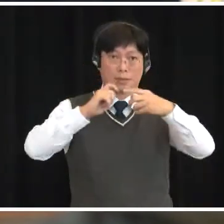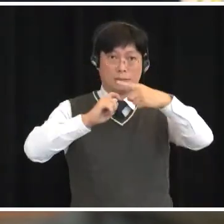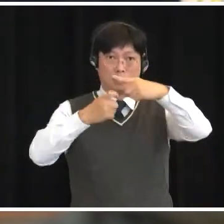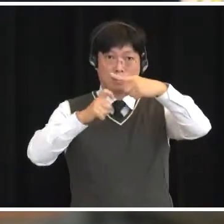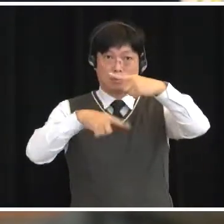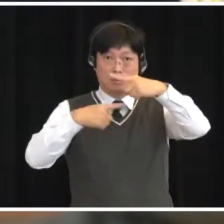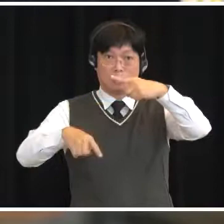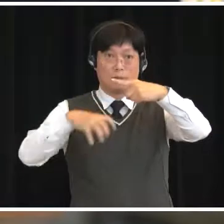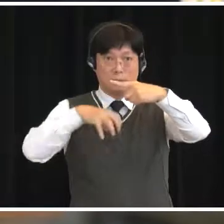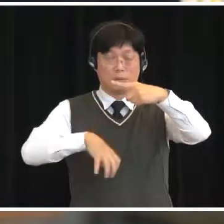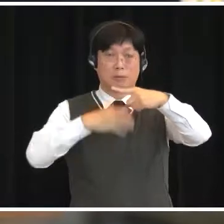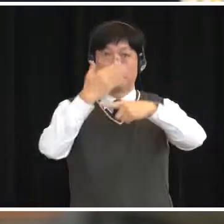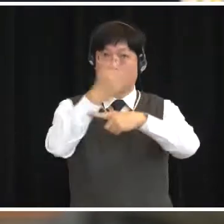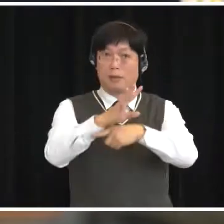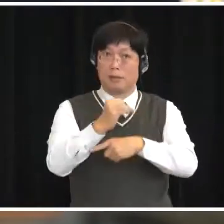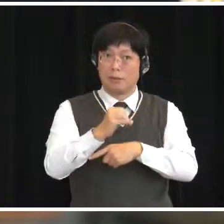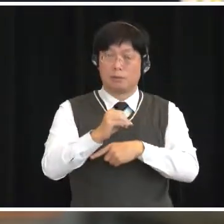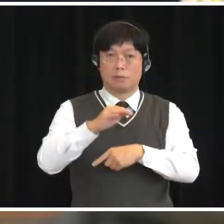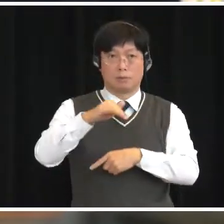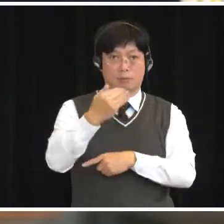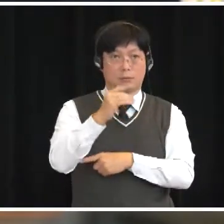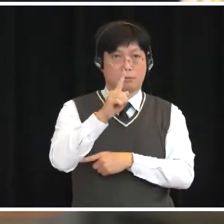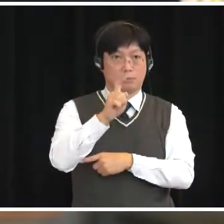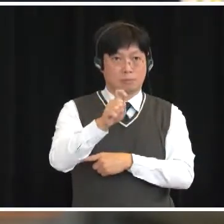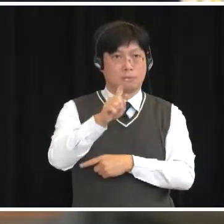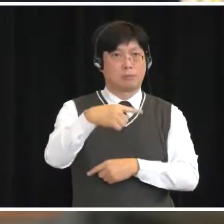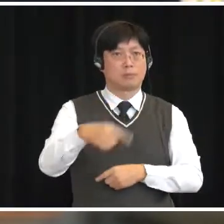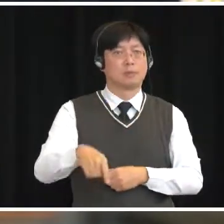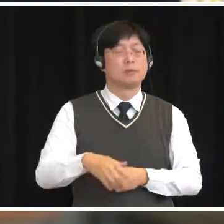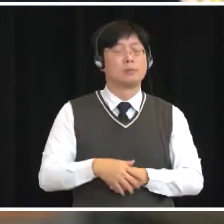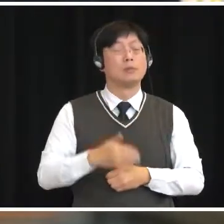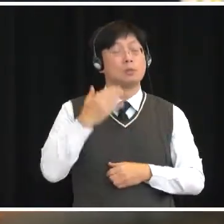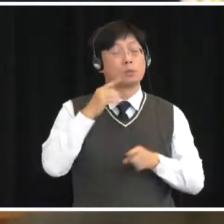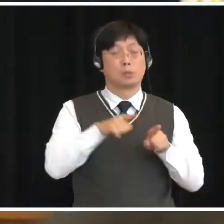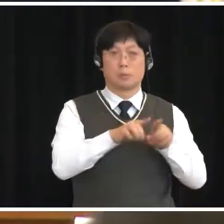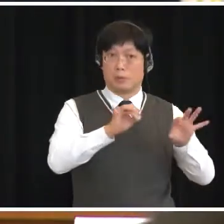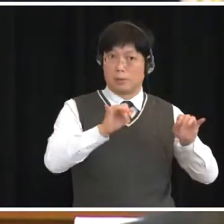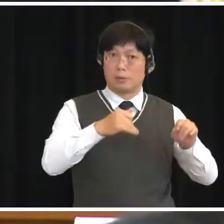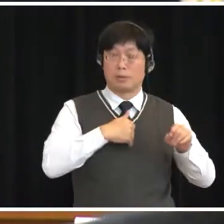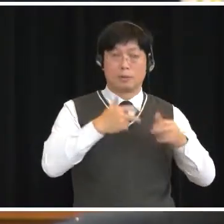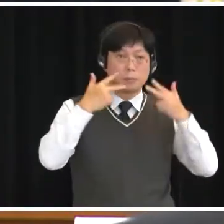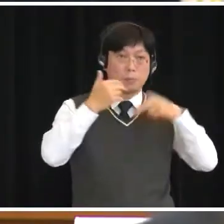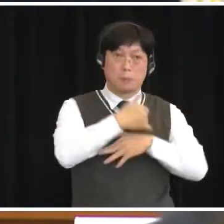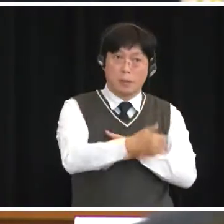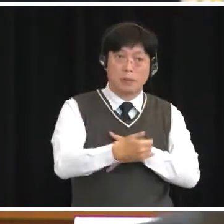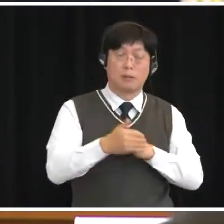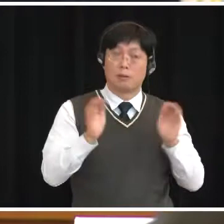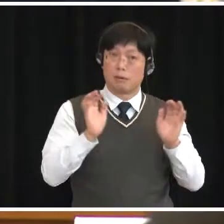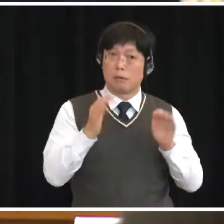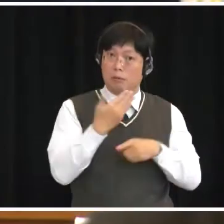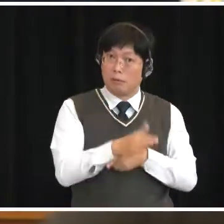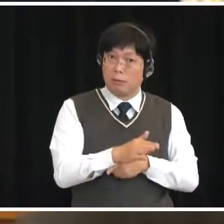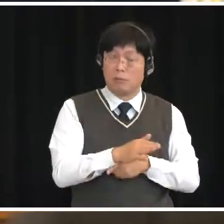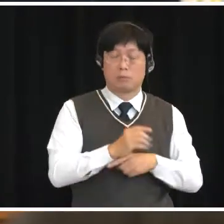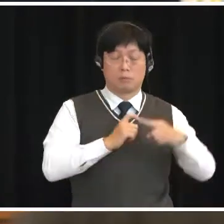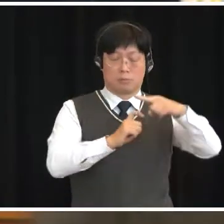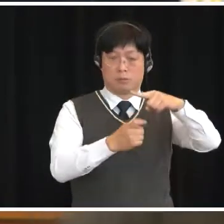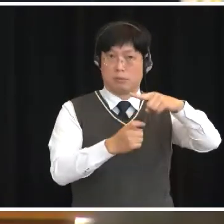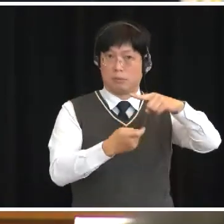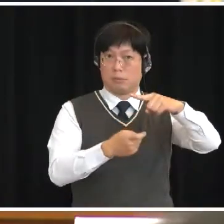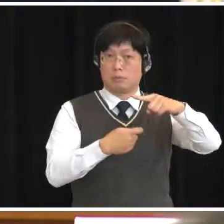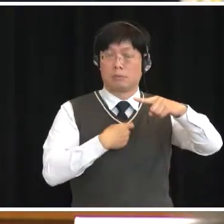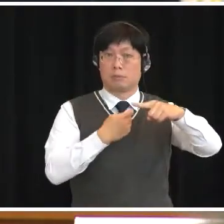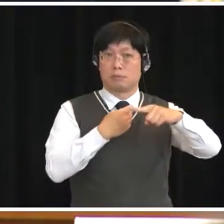for every 100,000 people in the indigenous people in the mountain area, the infant